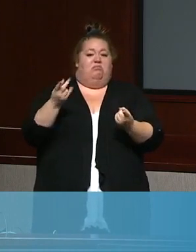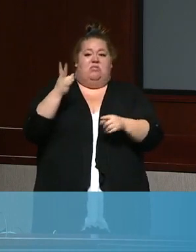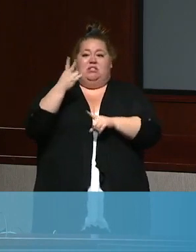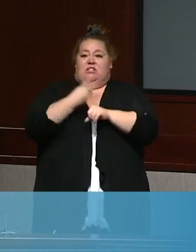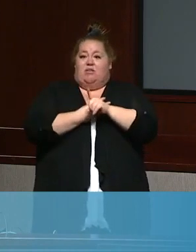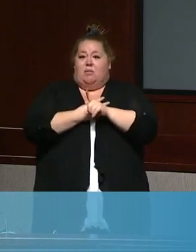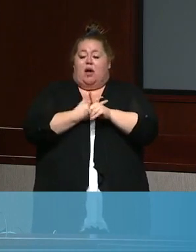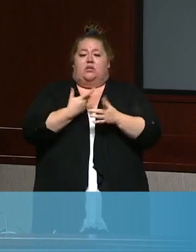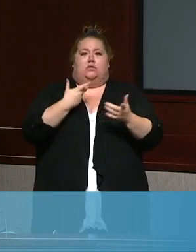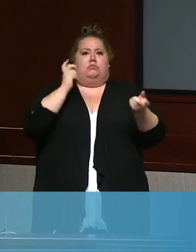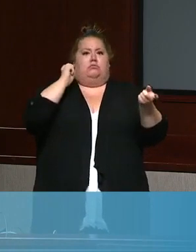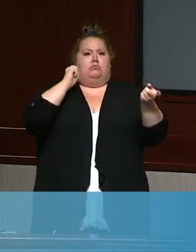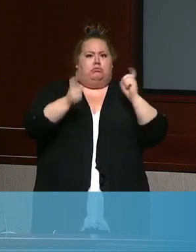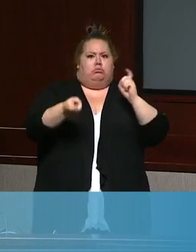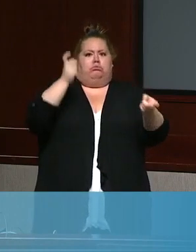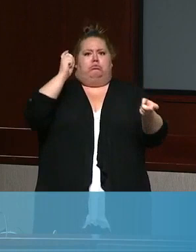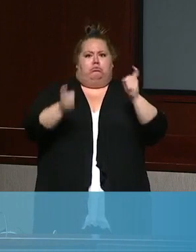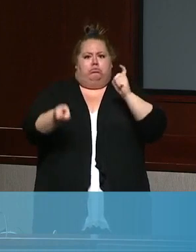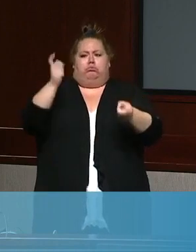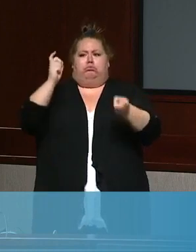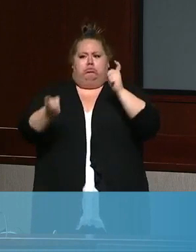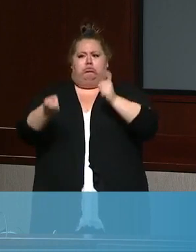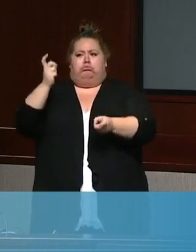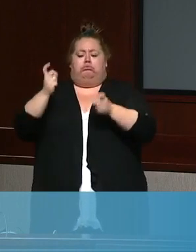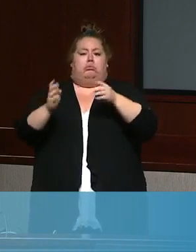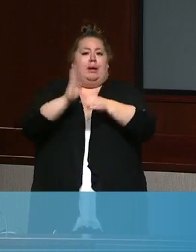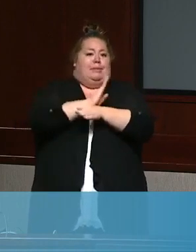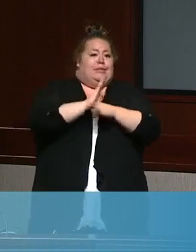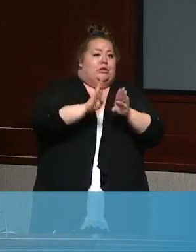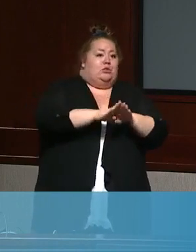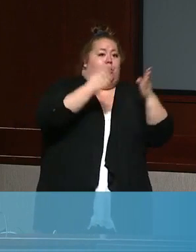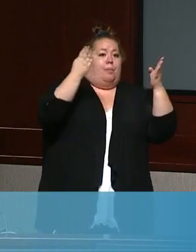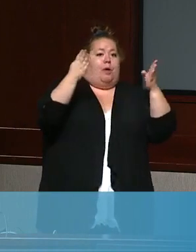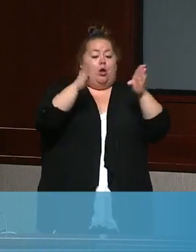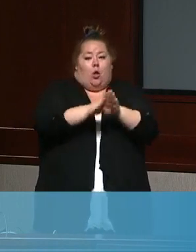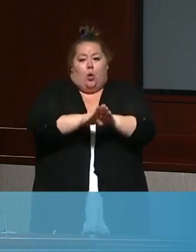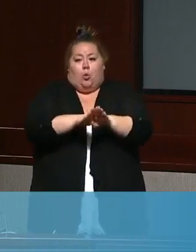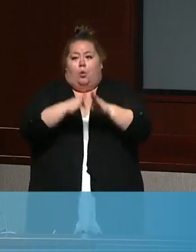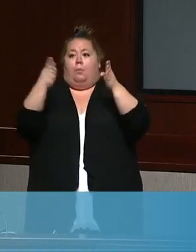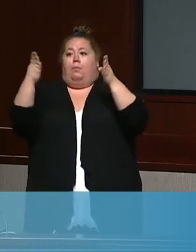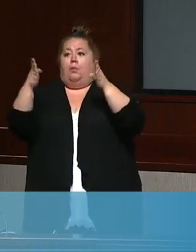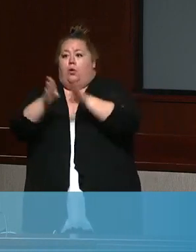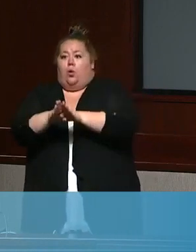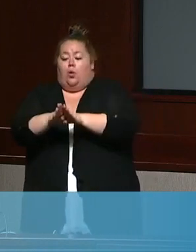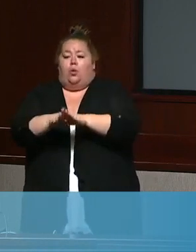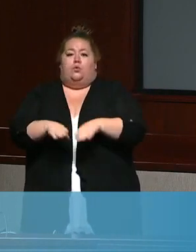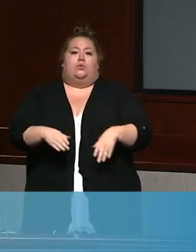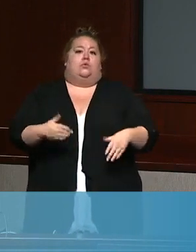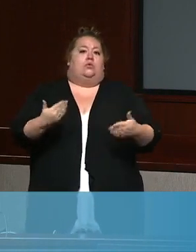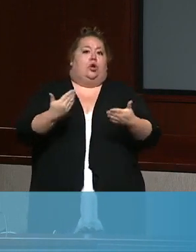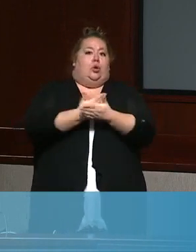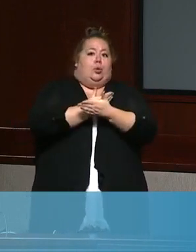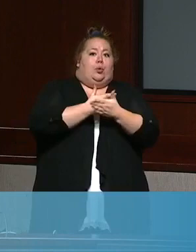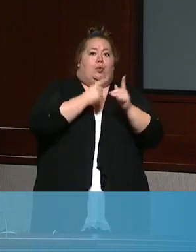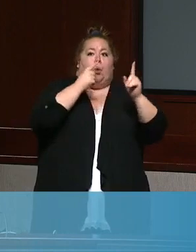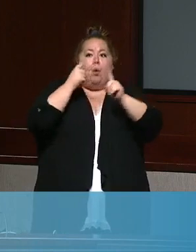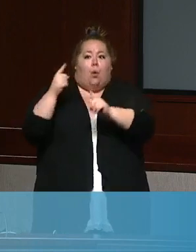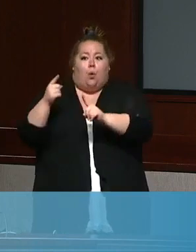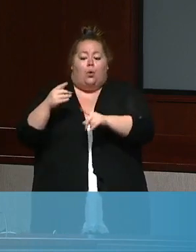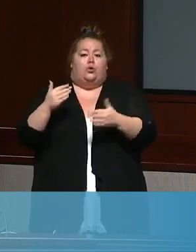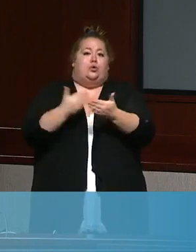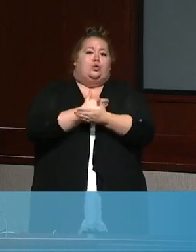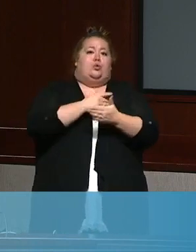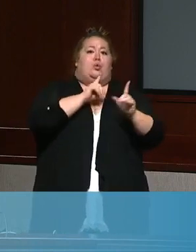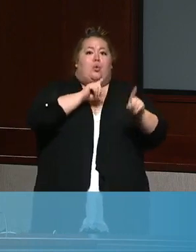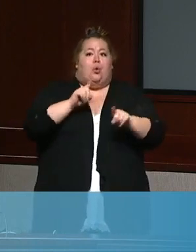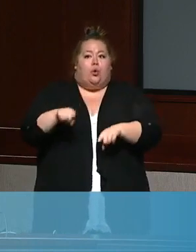changes, businesses reopening, closing, new directives provided to counties. We were on a monitoring